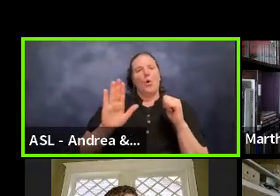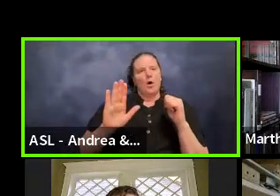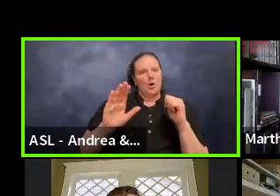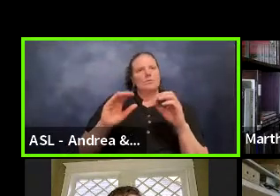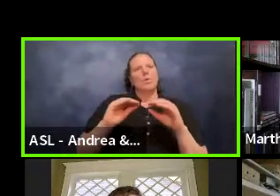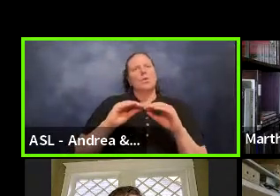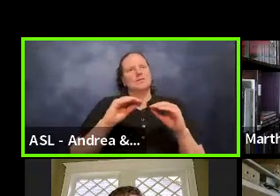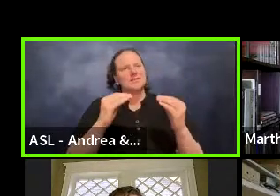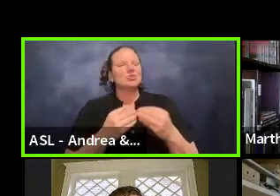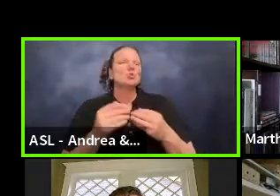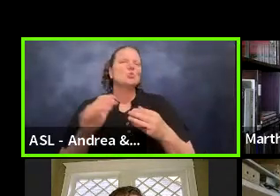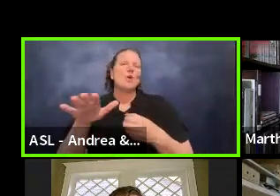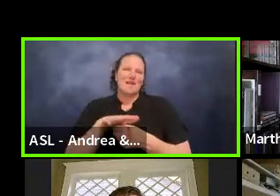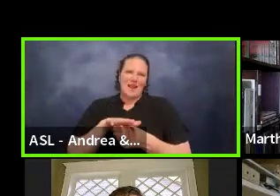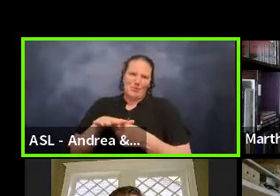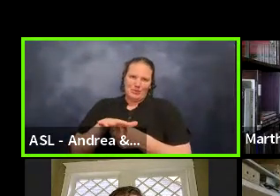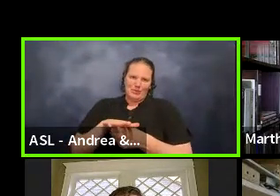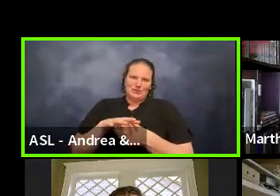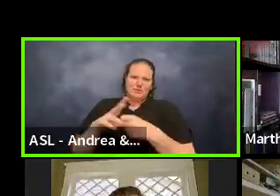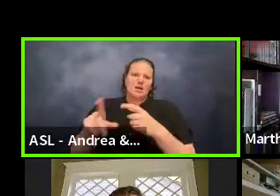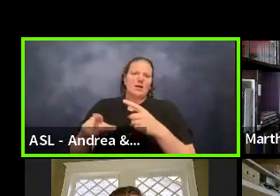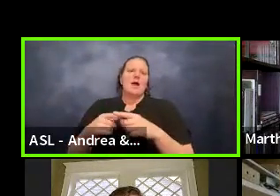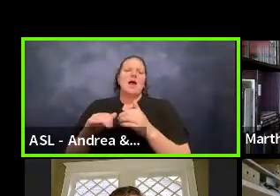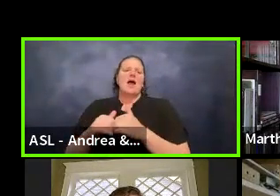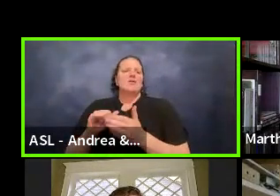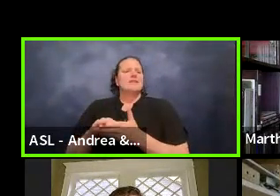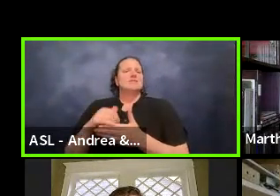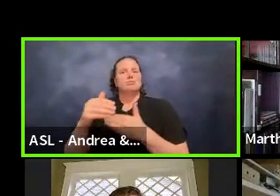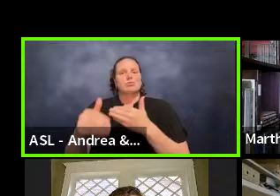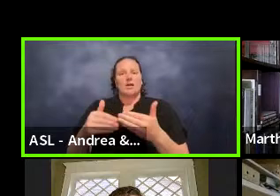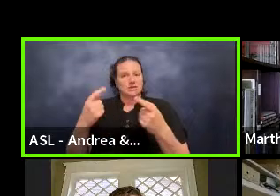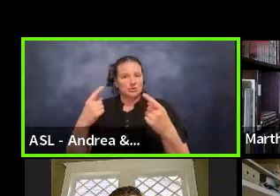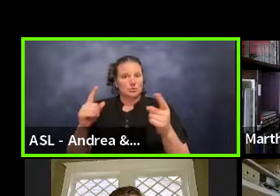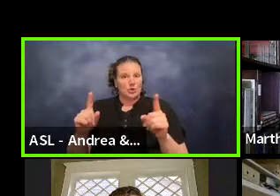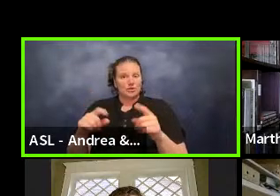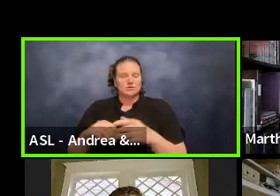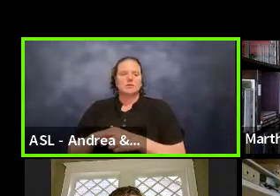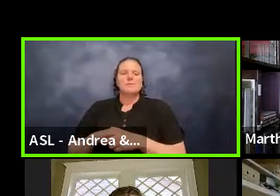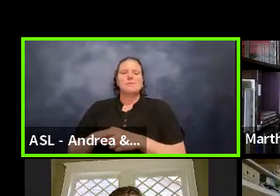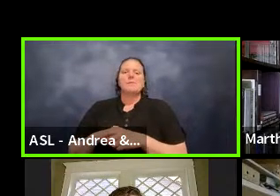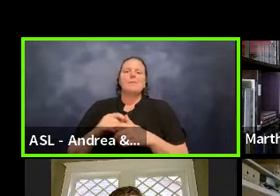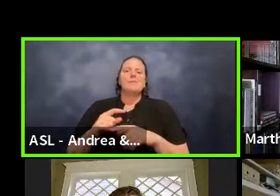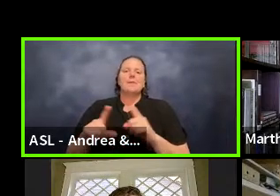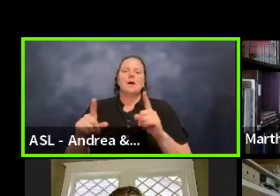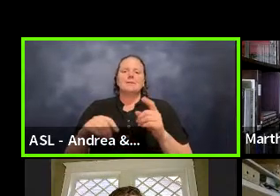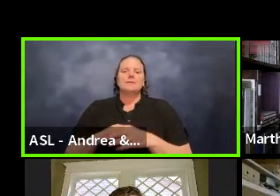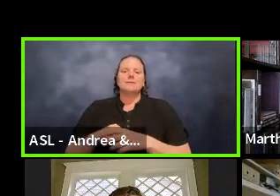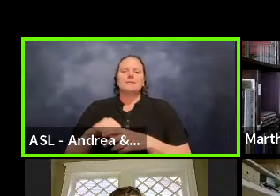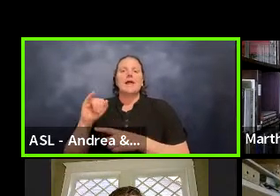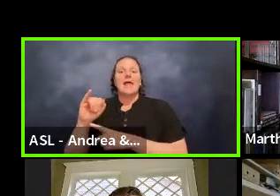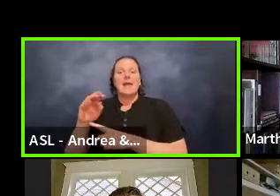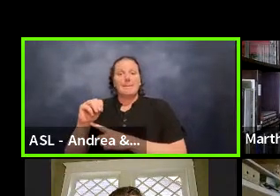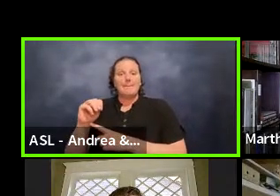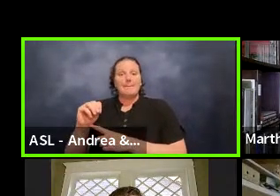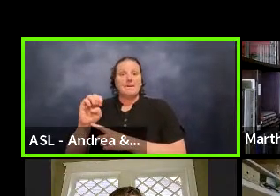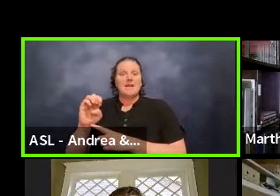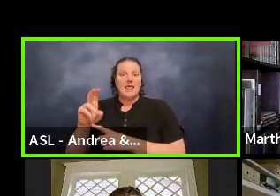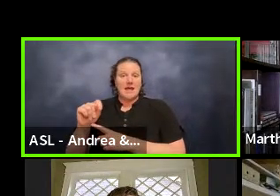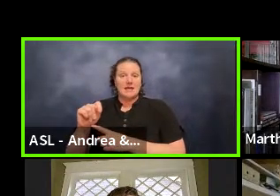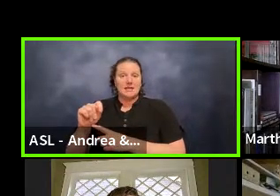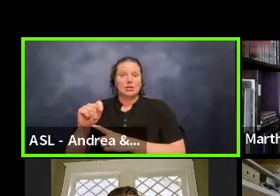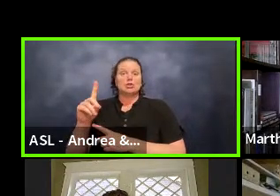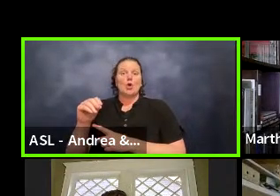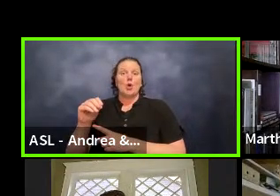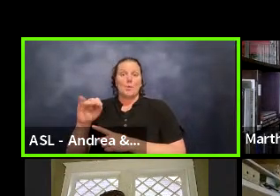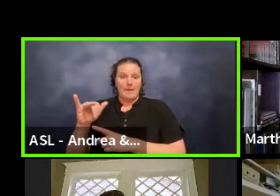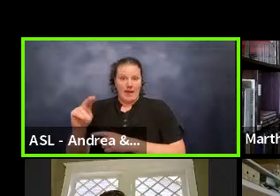or your neighbors about how this process works. But eminent domain is only